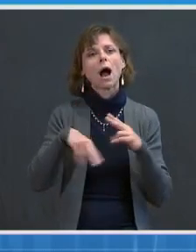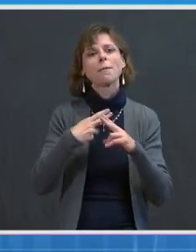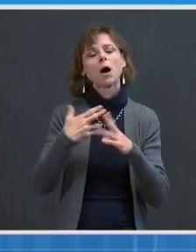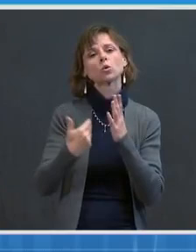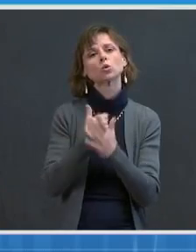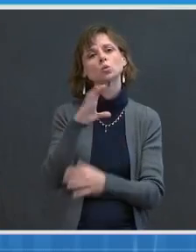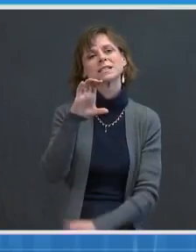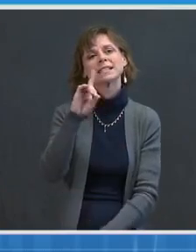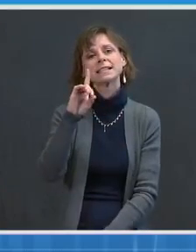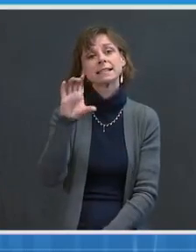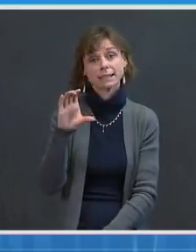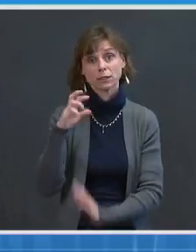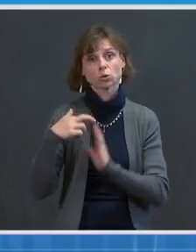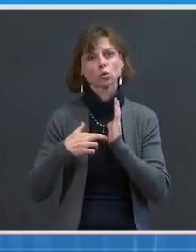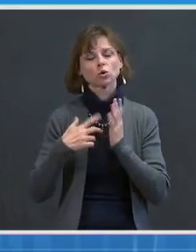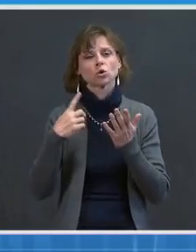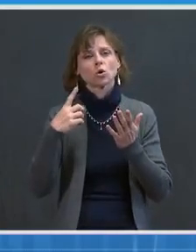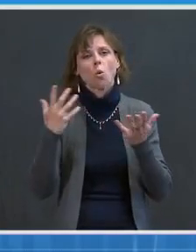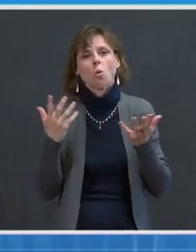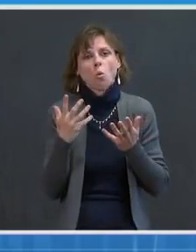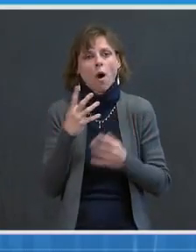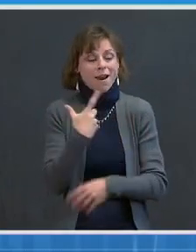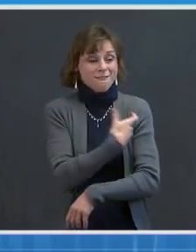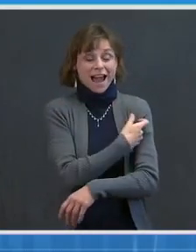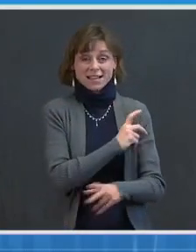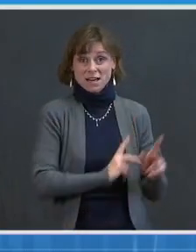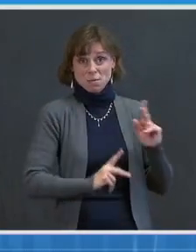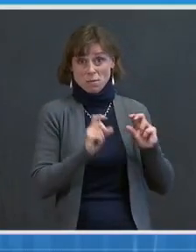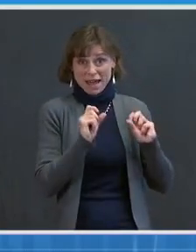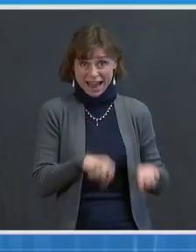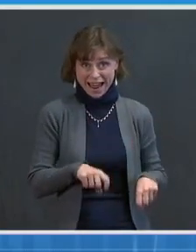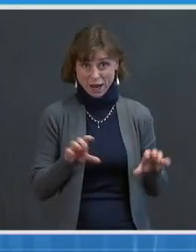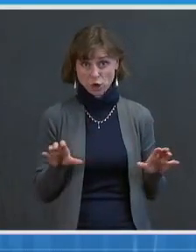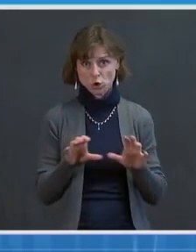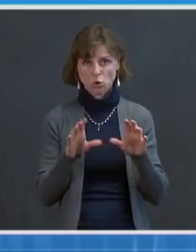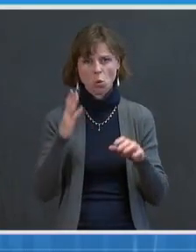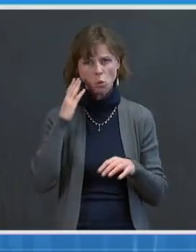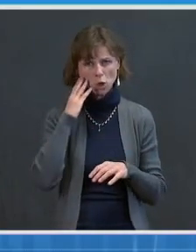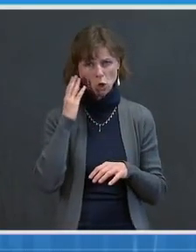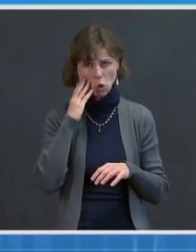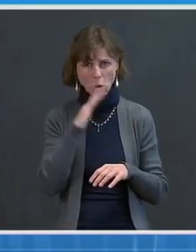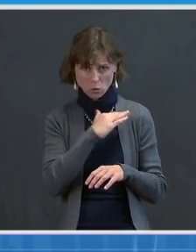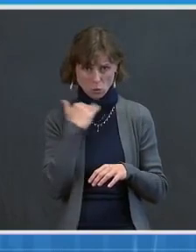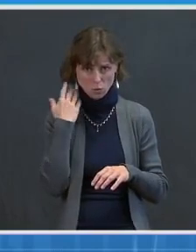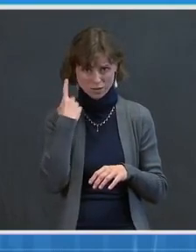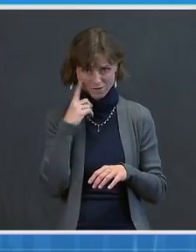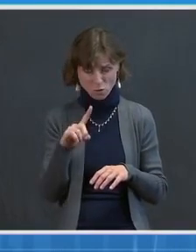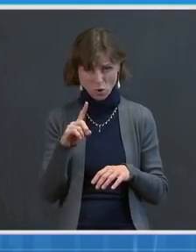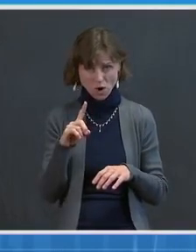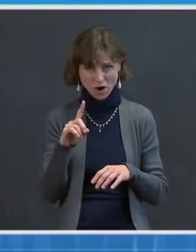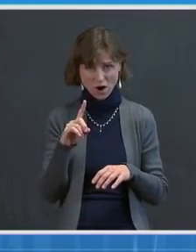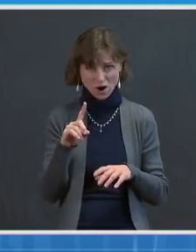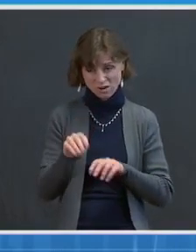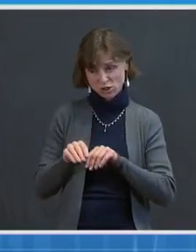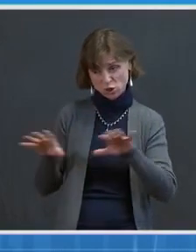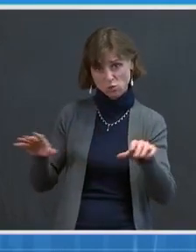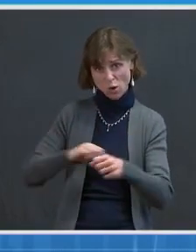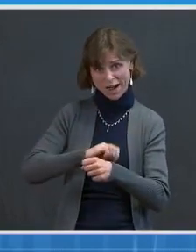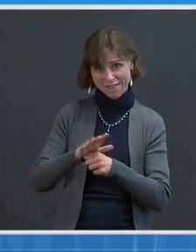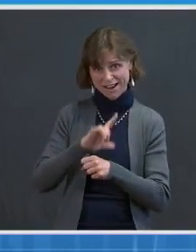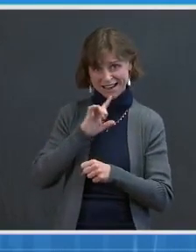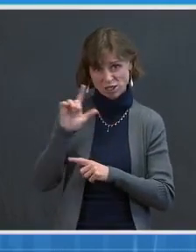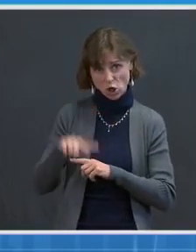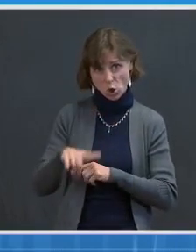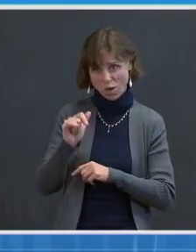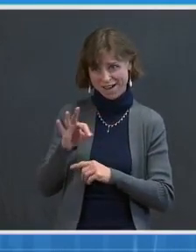can do. We know that the risk of infection during air travel is low when everyone is wearing a mask. So wouldn't it be lower